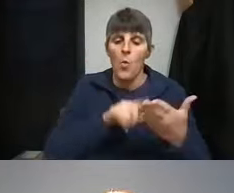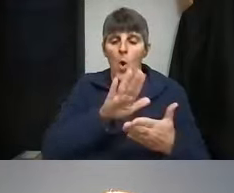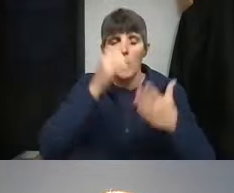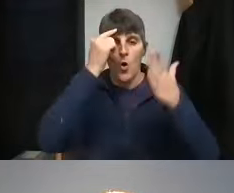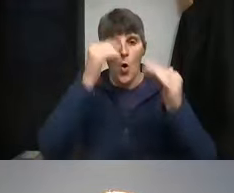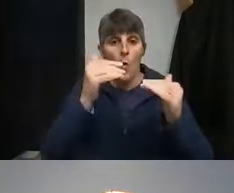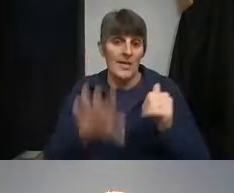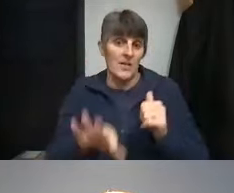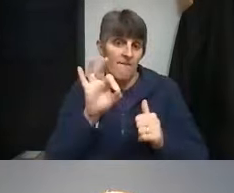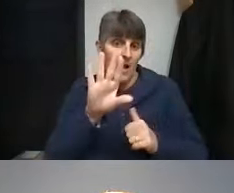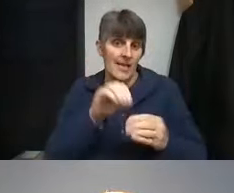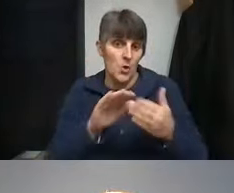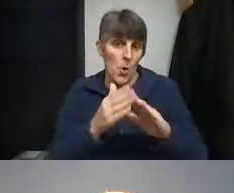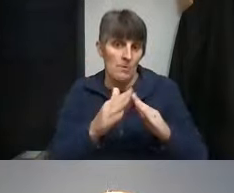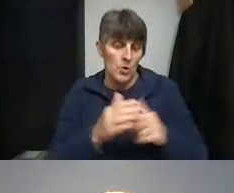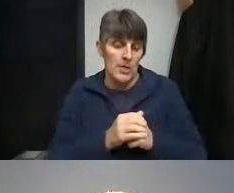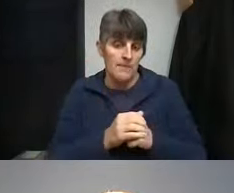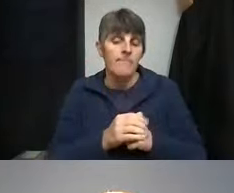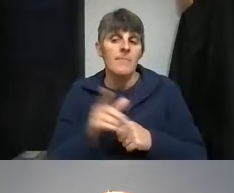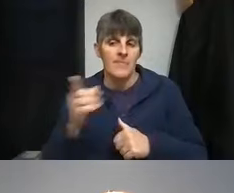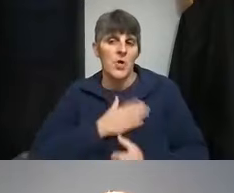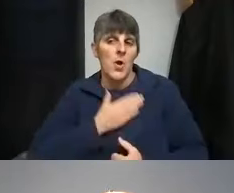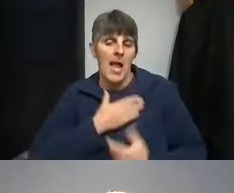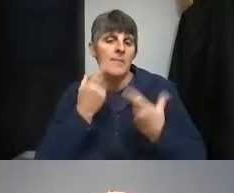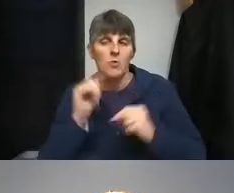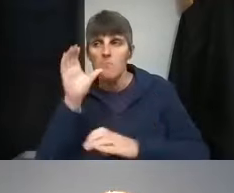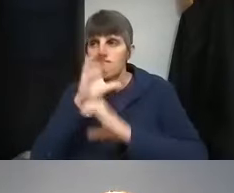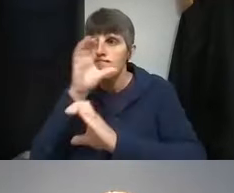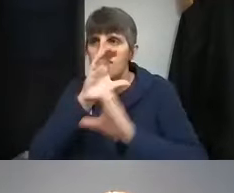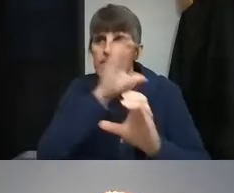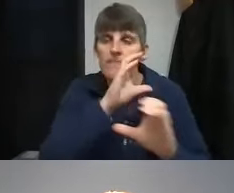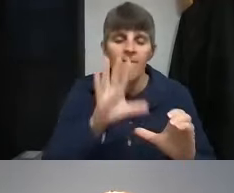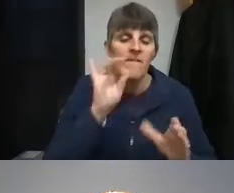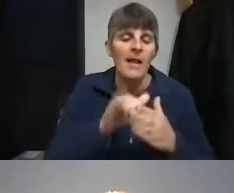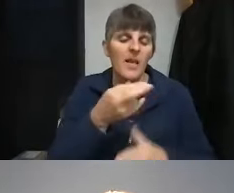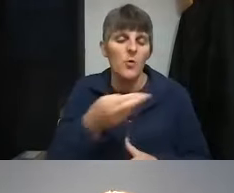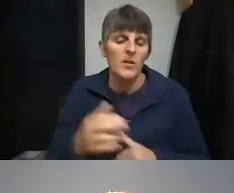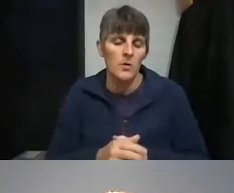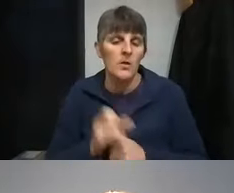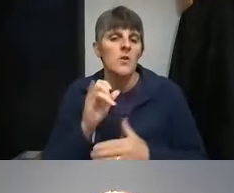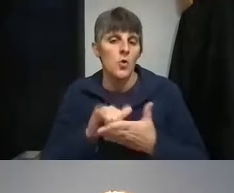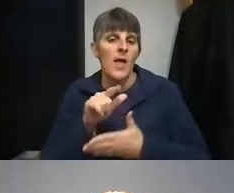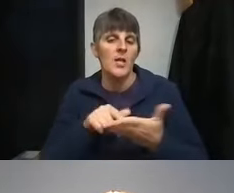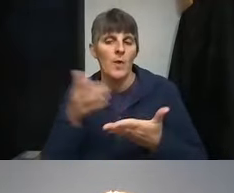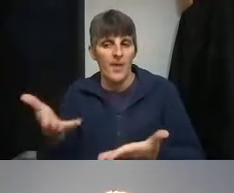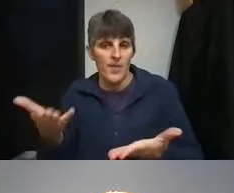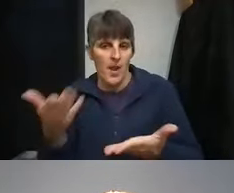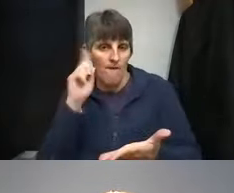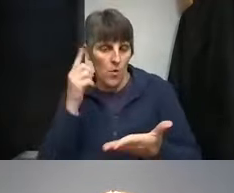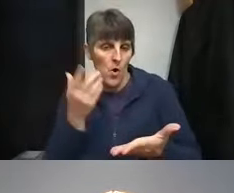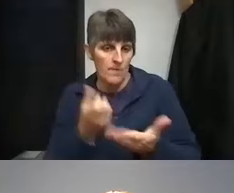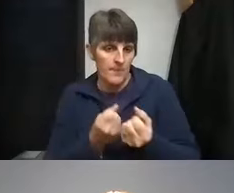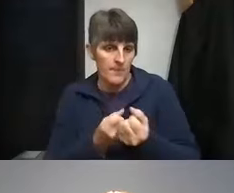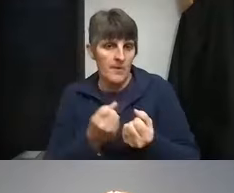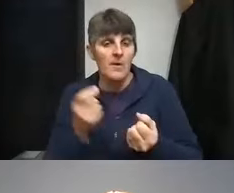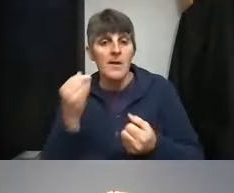to find in your community, they're happy to try and help you find that resource. So that's what they're there for. If you have